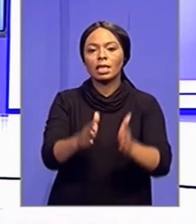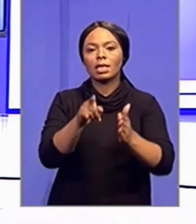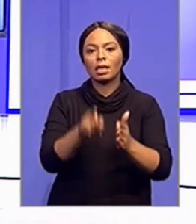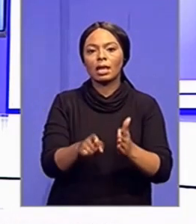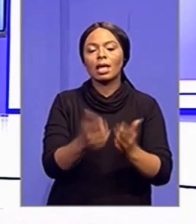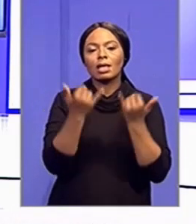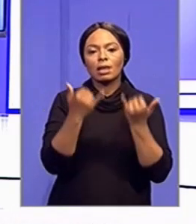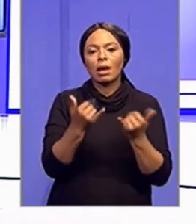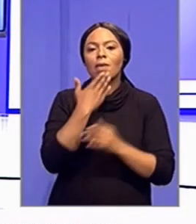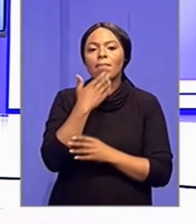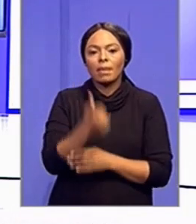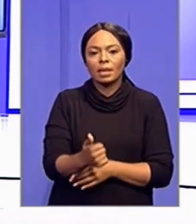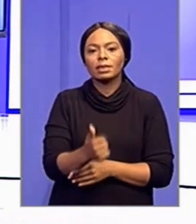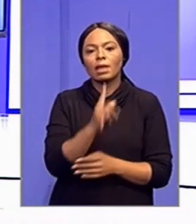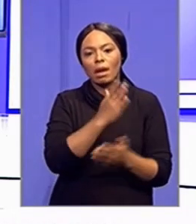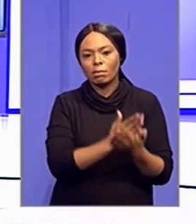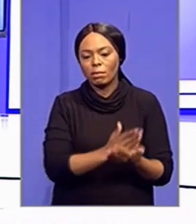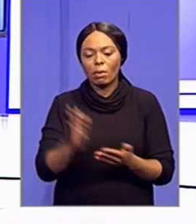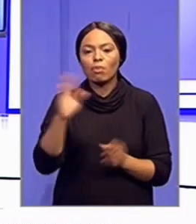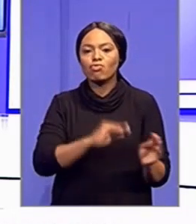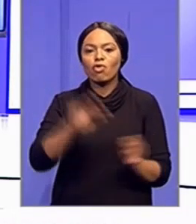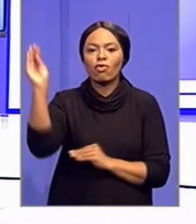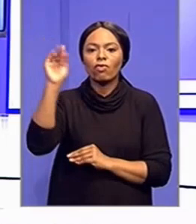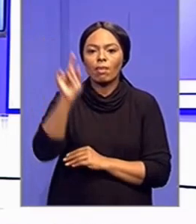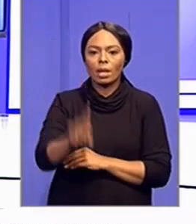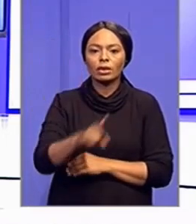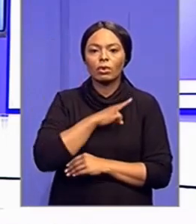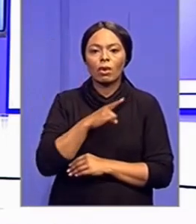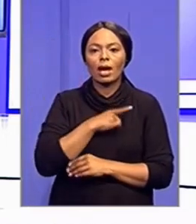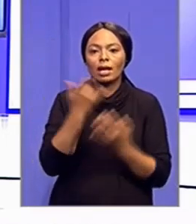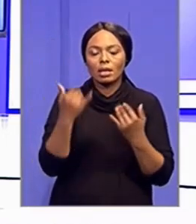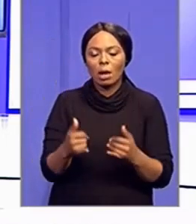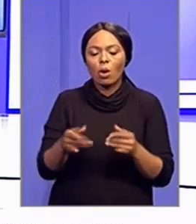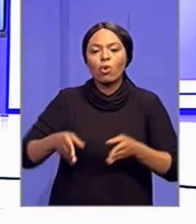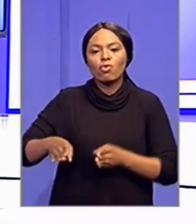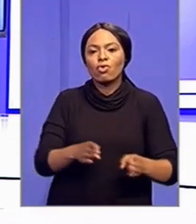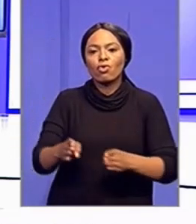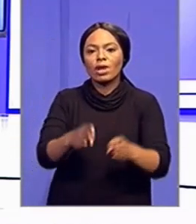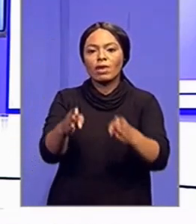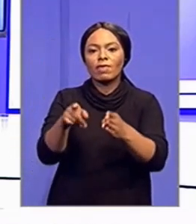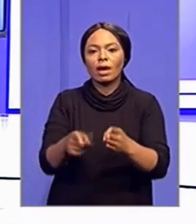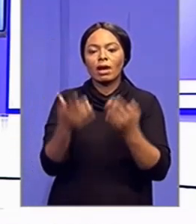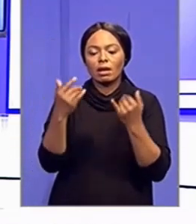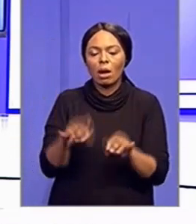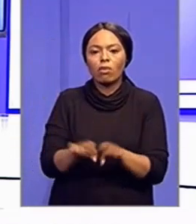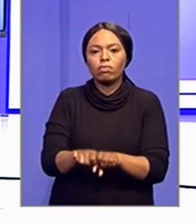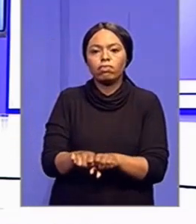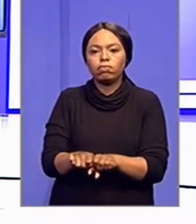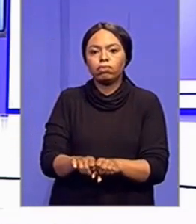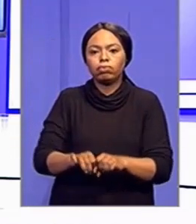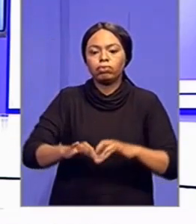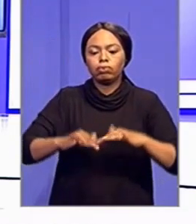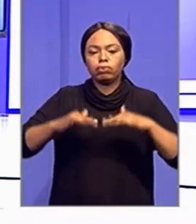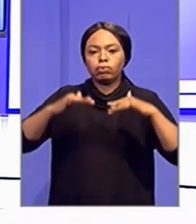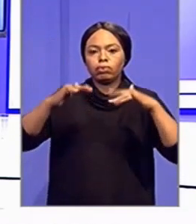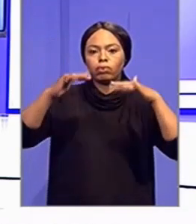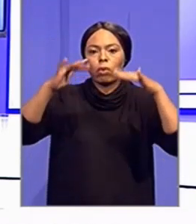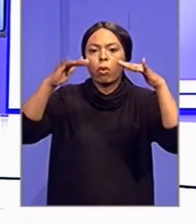tloge moo ka ponyo ya leihlo. Se morago ga gore noka ya Jacks-Kay e tlalela go falala morago ga dipula tša matsorotsoro